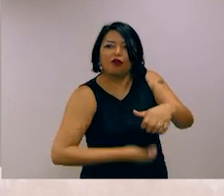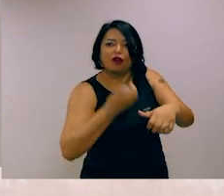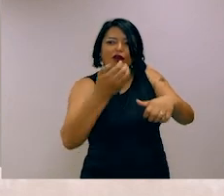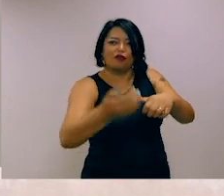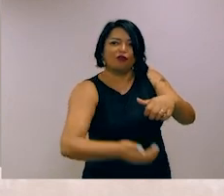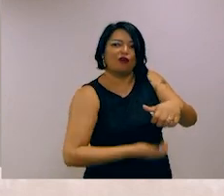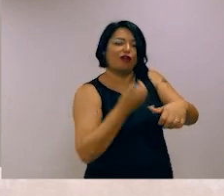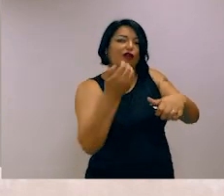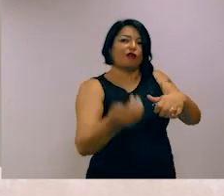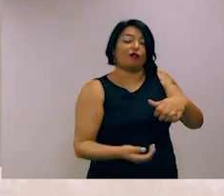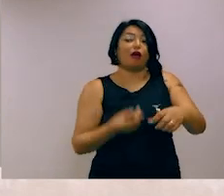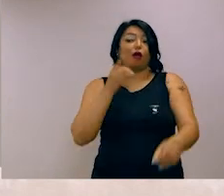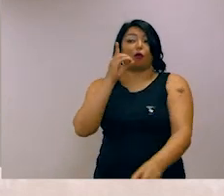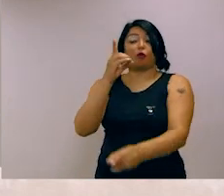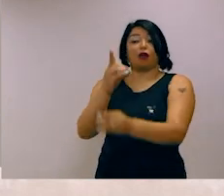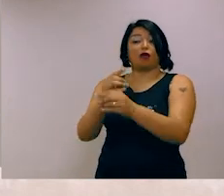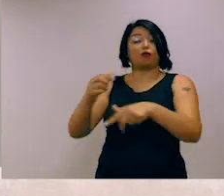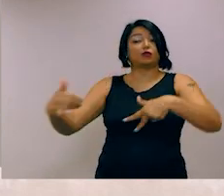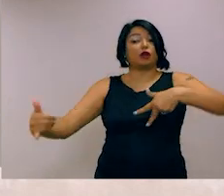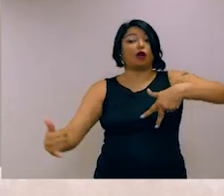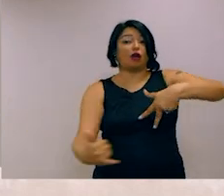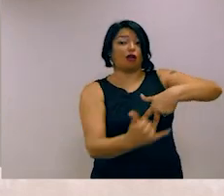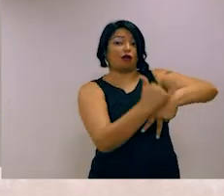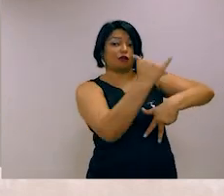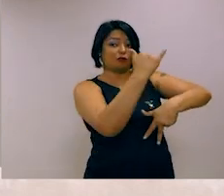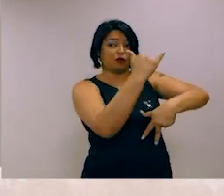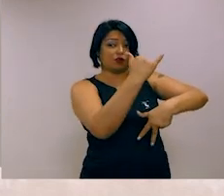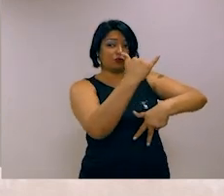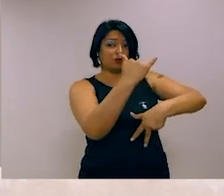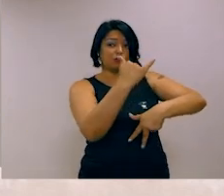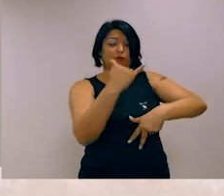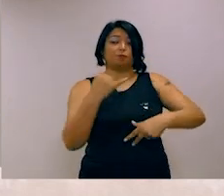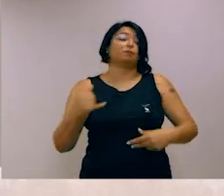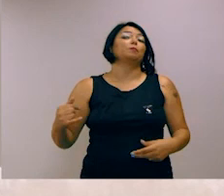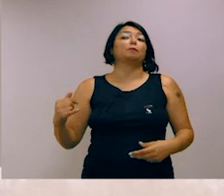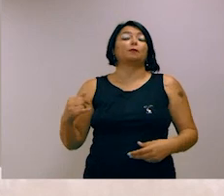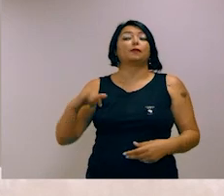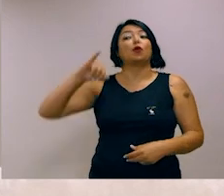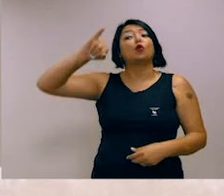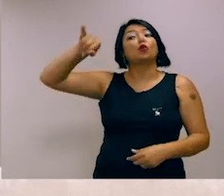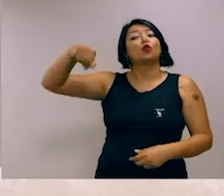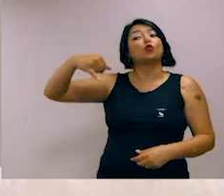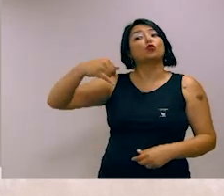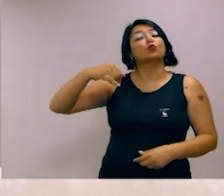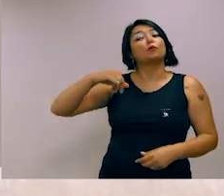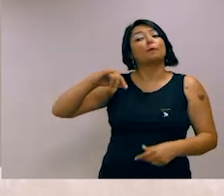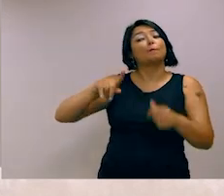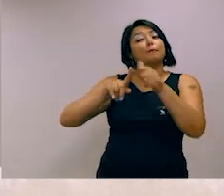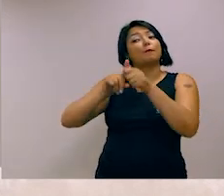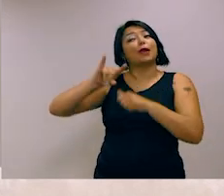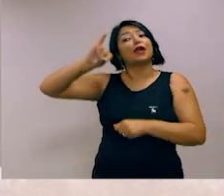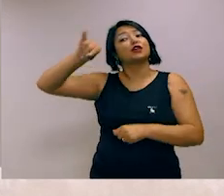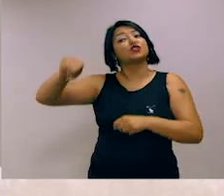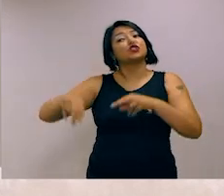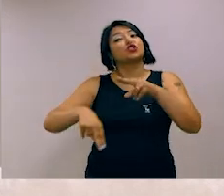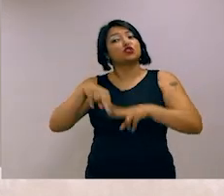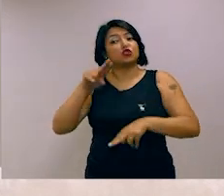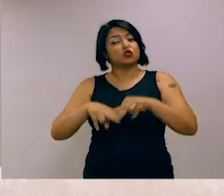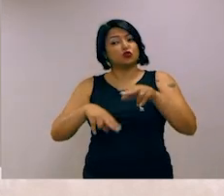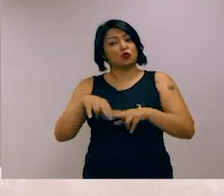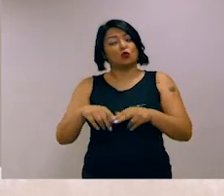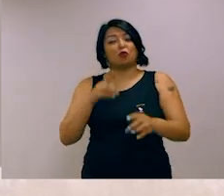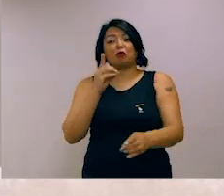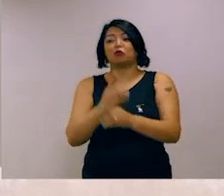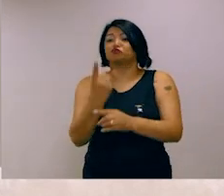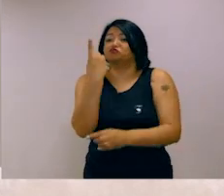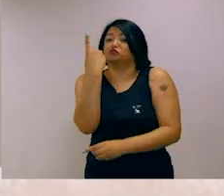17 bodies. In April 6, in May, we only found one body, June only one, and so